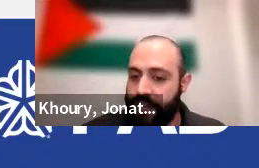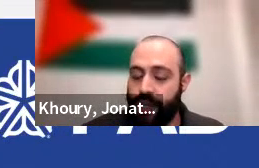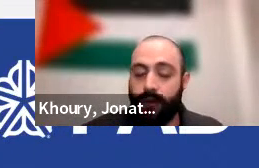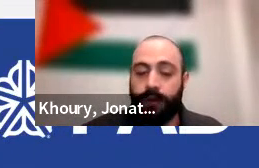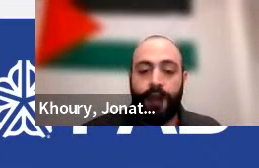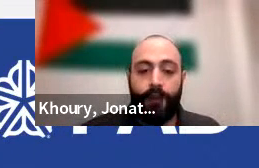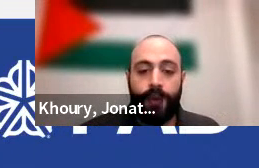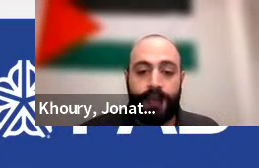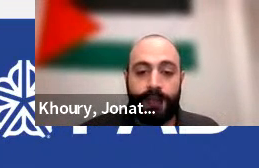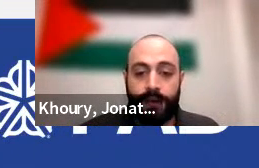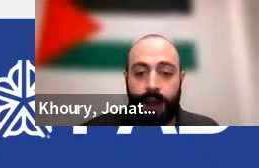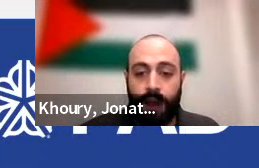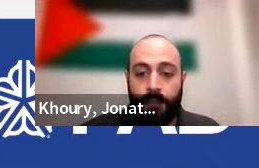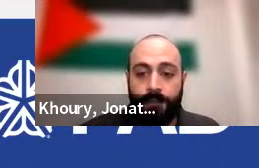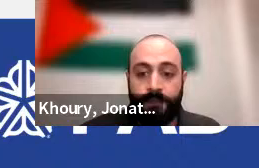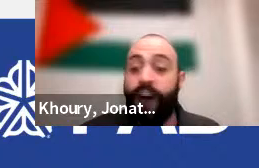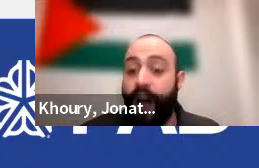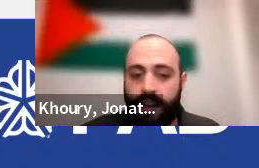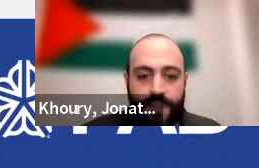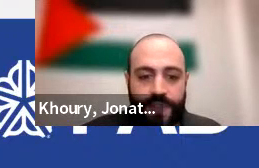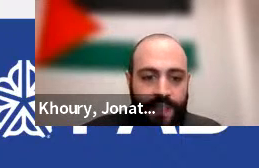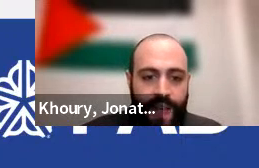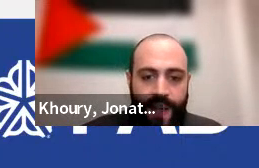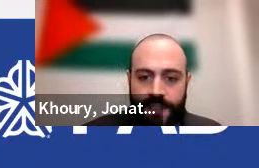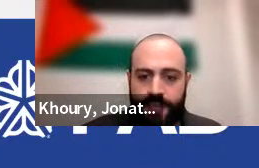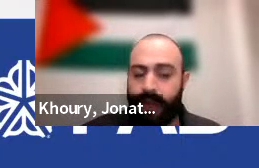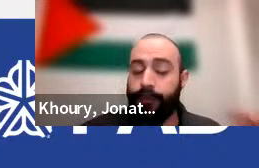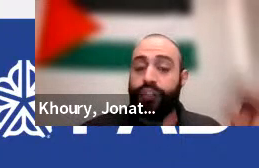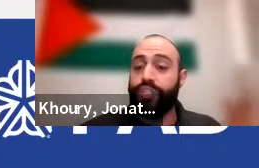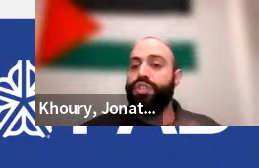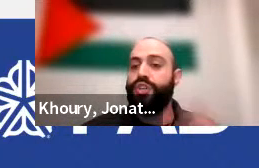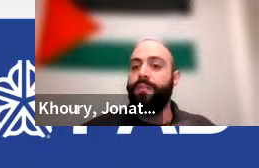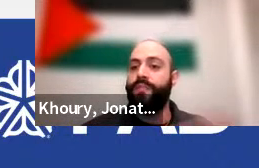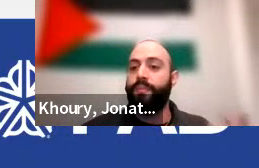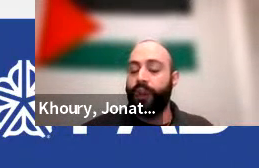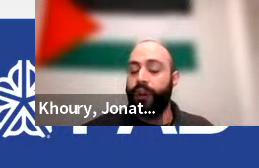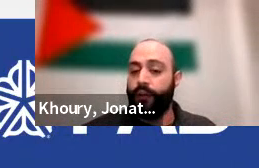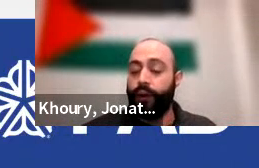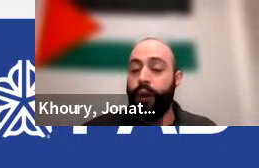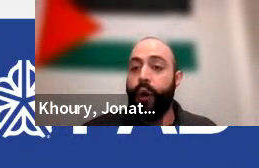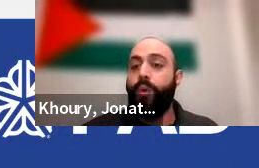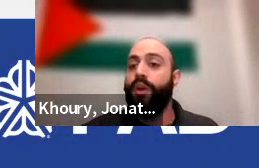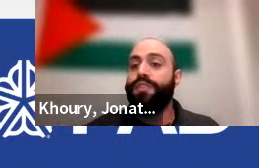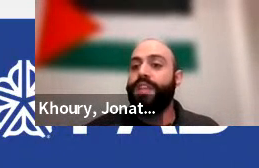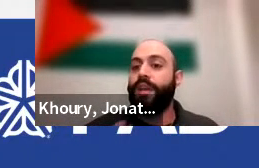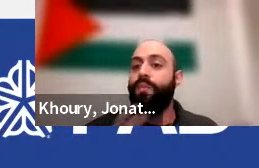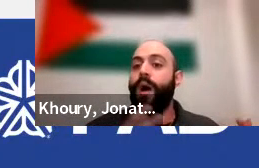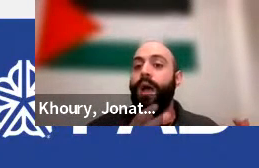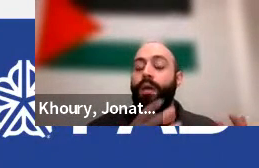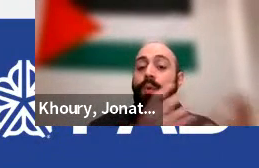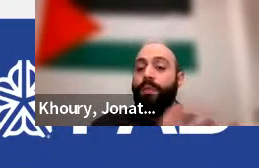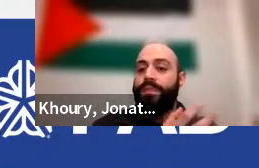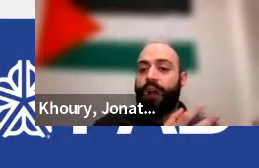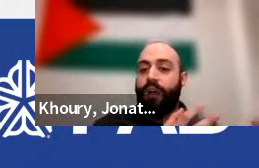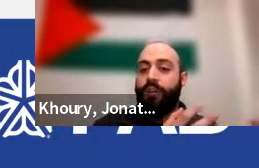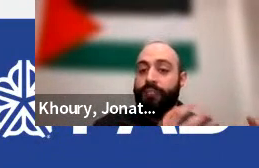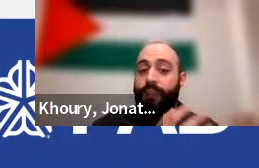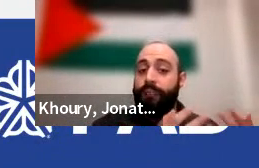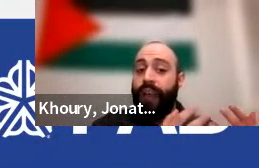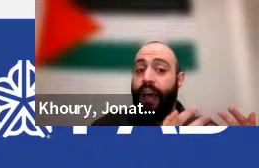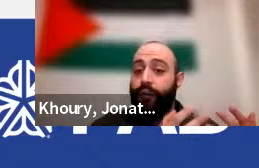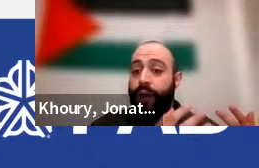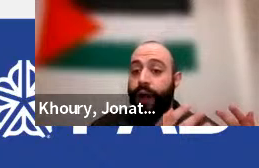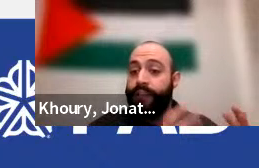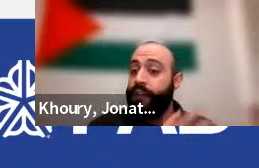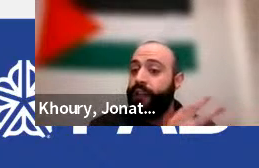not a definition that we can find for these classes to be able to discern them from one another or understand why one misconduct